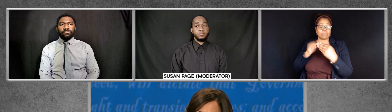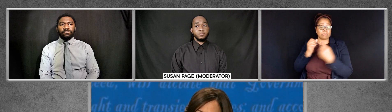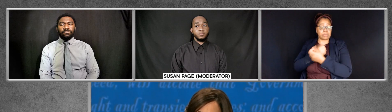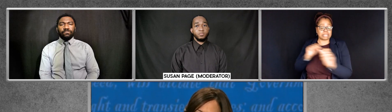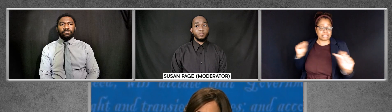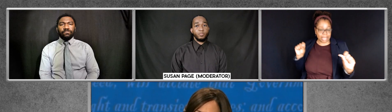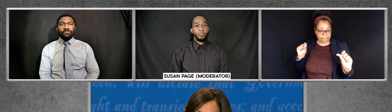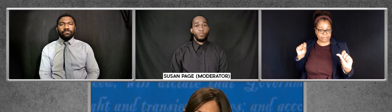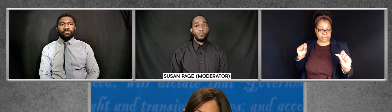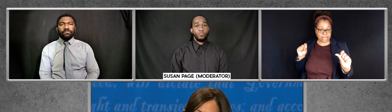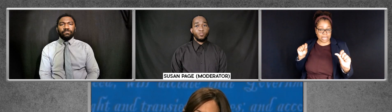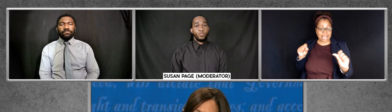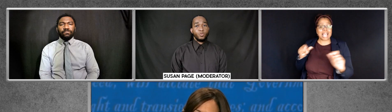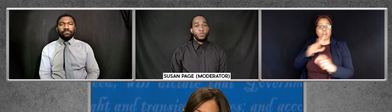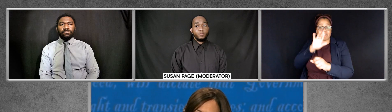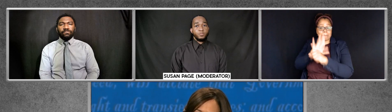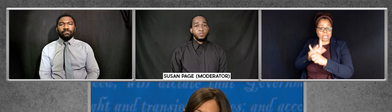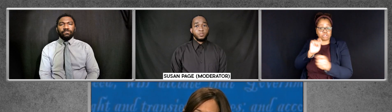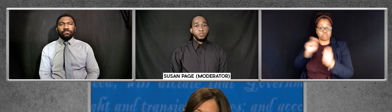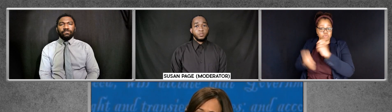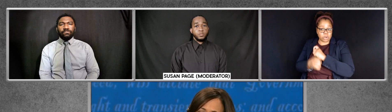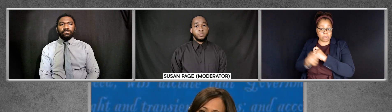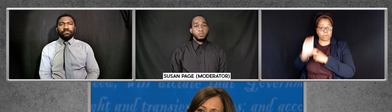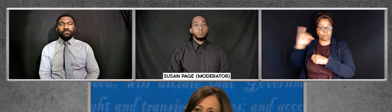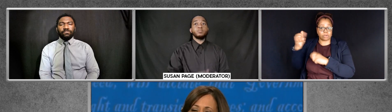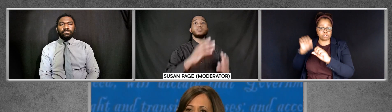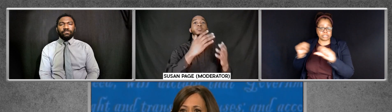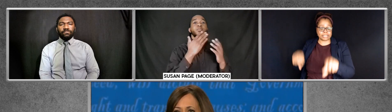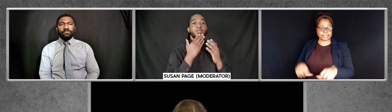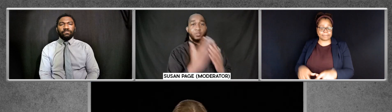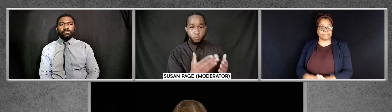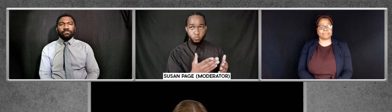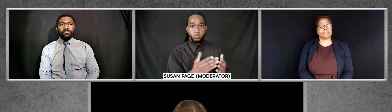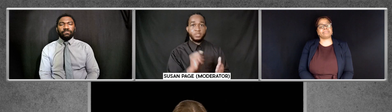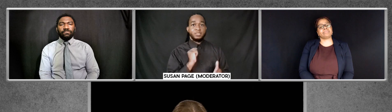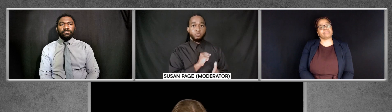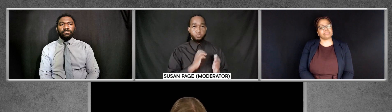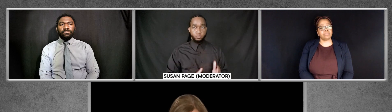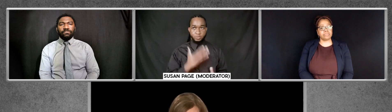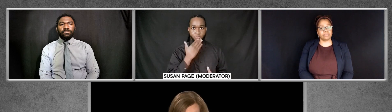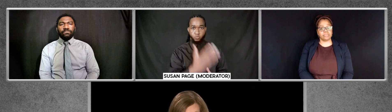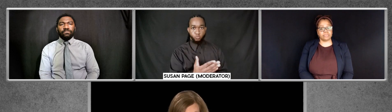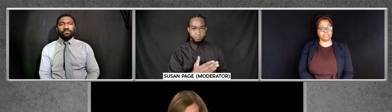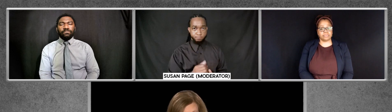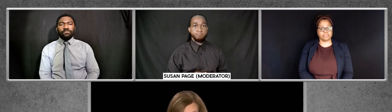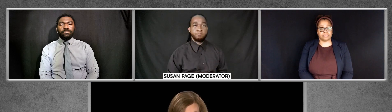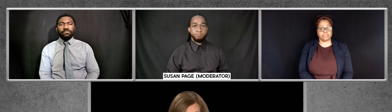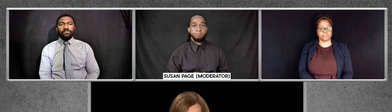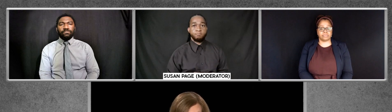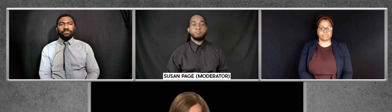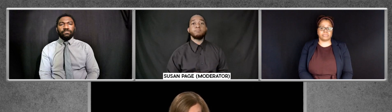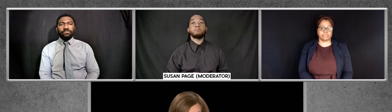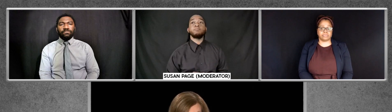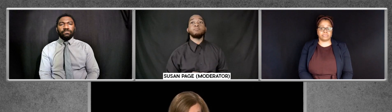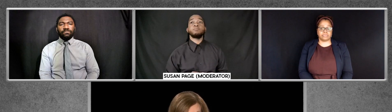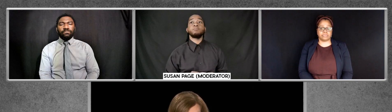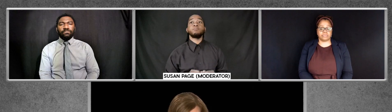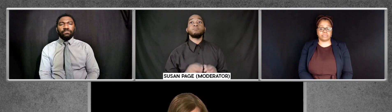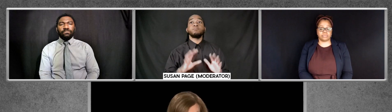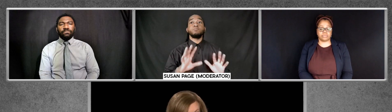commitment to reforming the criminal justice system of America. Thank you, Senator Harris. And I'd like to pose I'd like you to respond first to